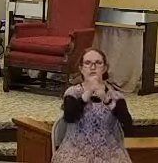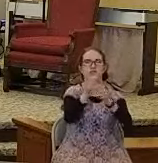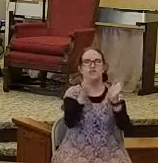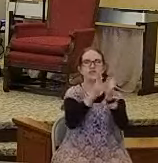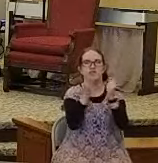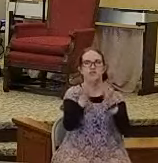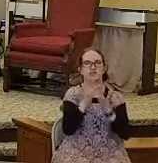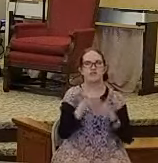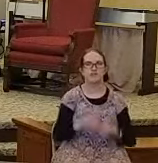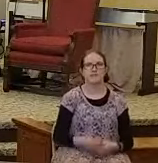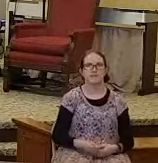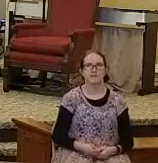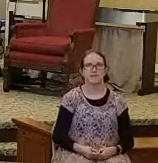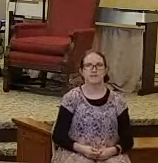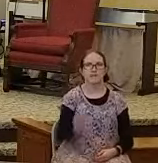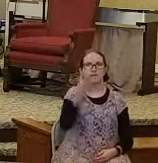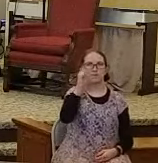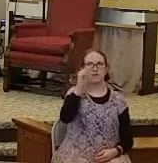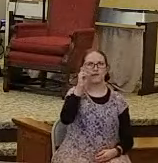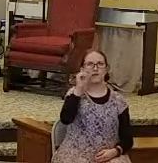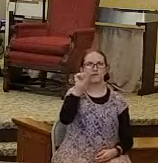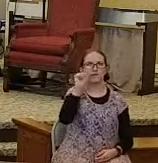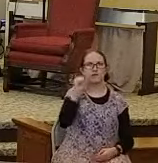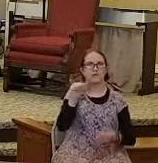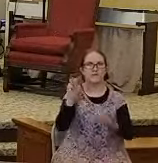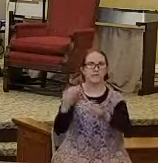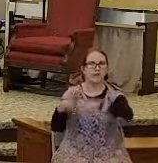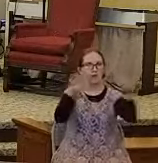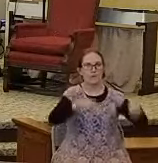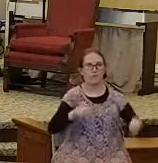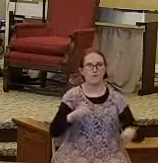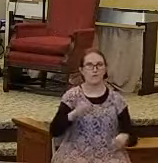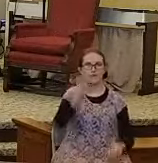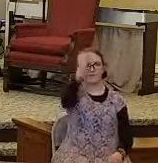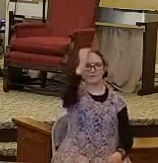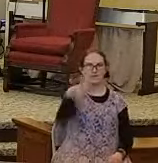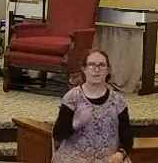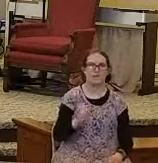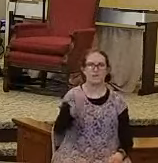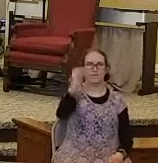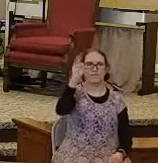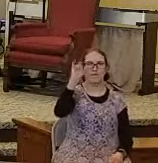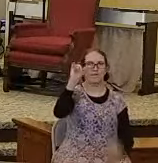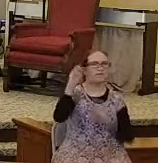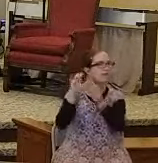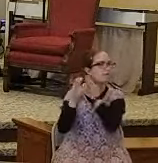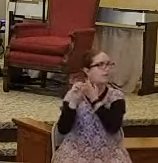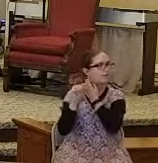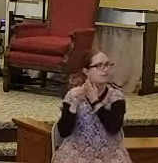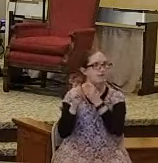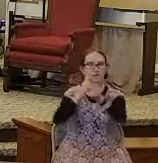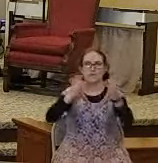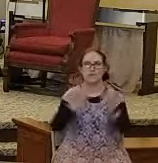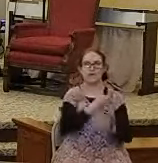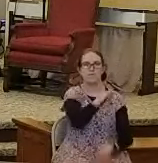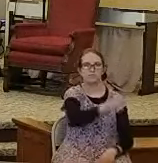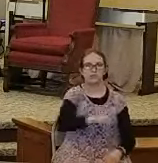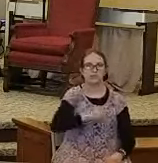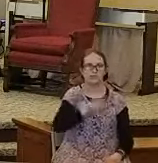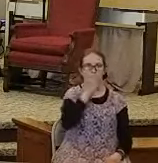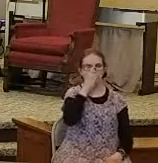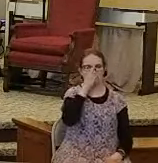Jesus." Louisa and Lily would move to South Africa after the tragedy, where they became missionaries.